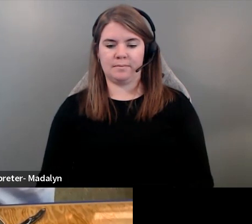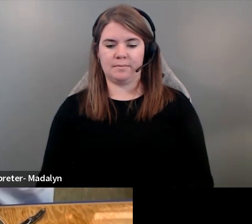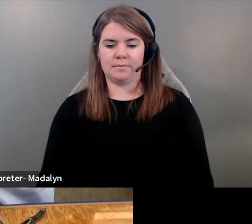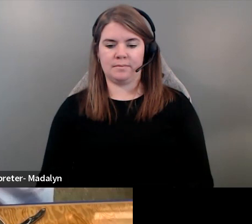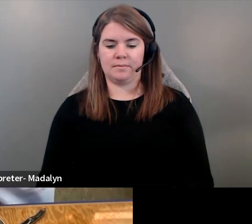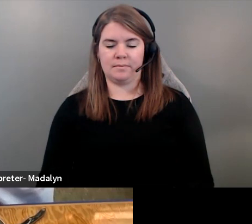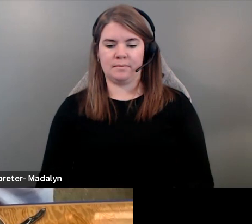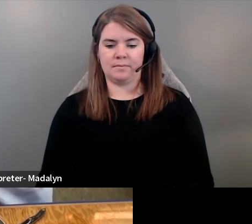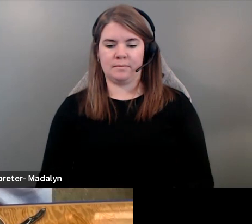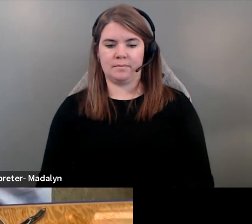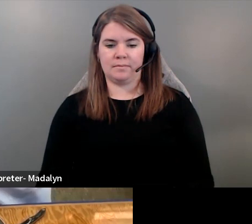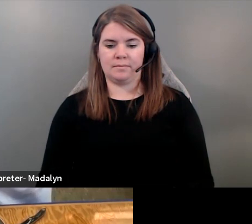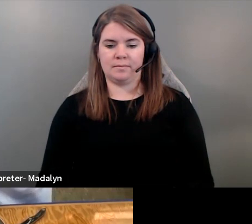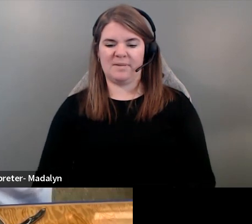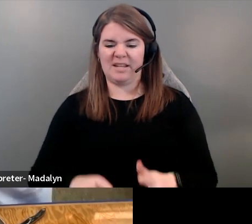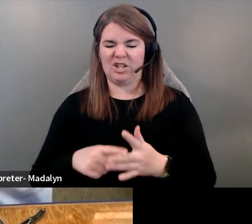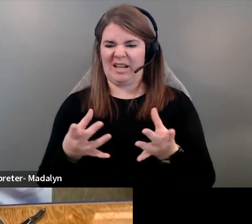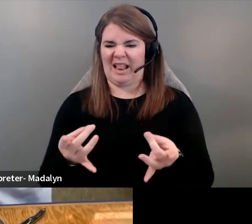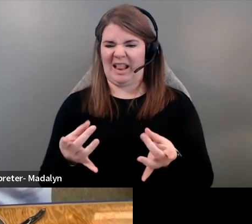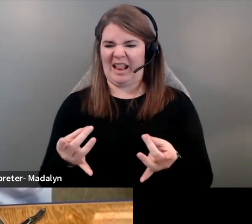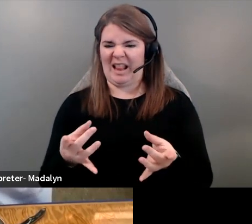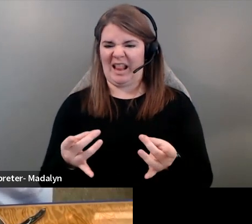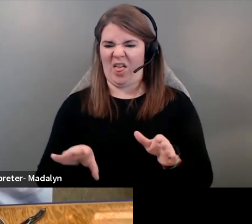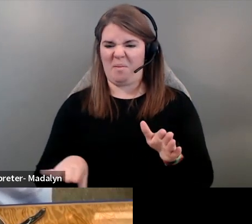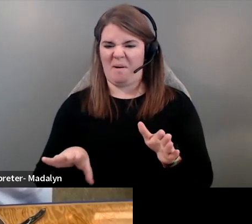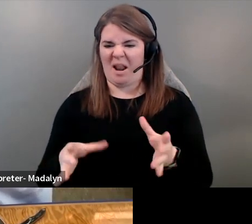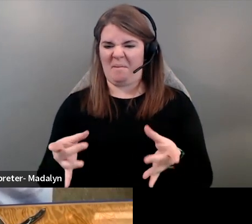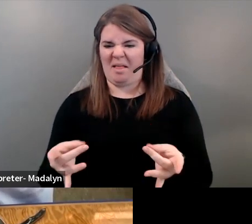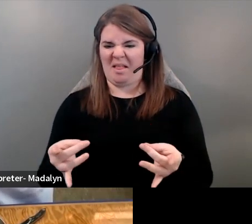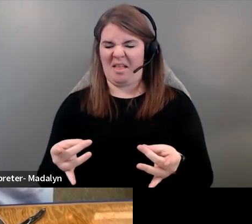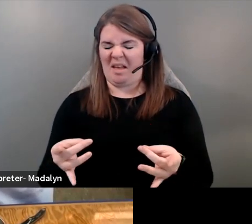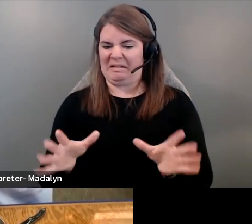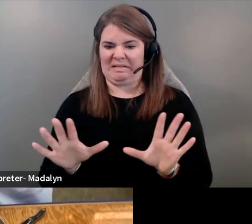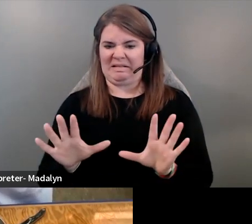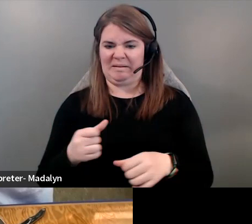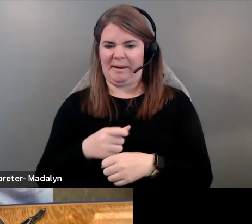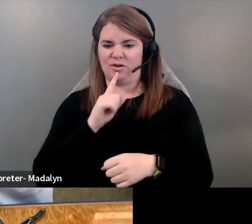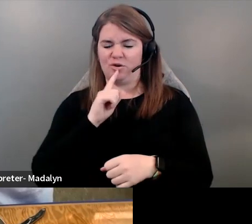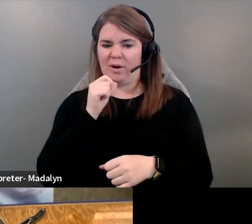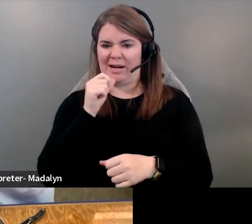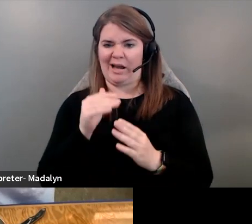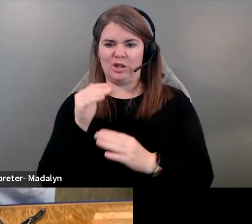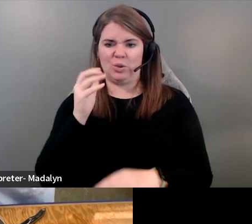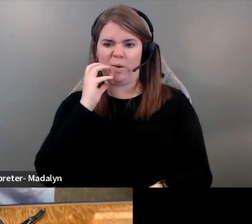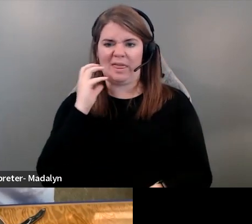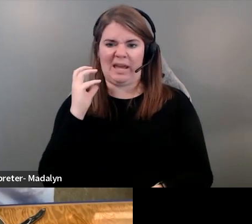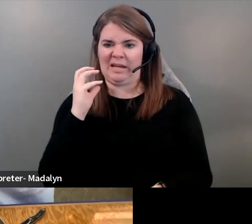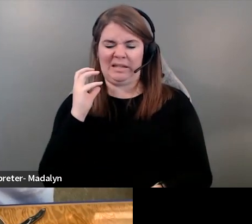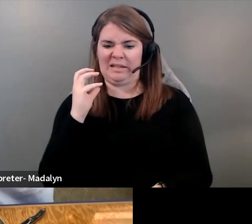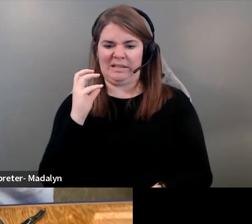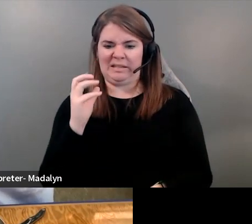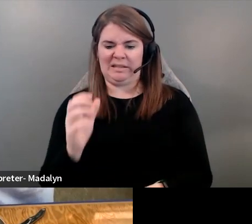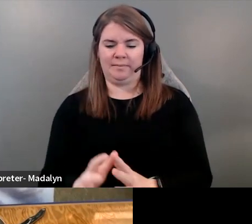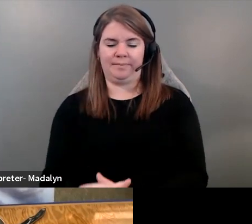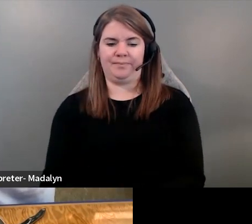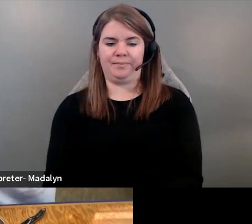Now it's starting to stick a little on the bottom, so I'm going to watch that it doesn't get too thick, but thick enough to make a burrito out of it. That's